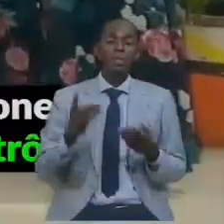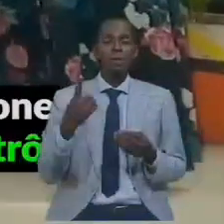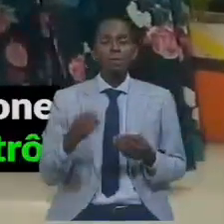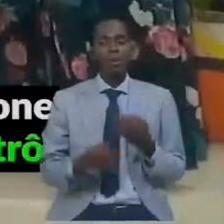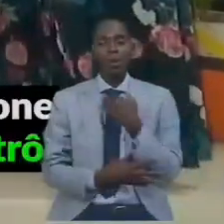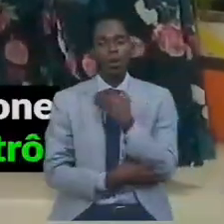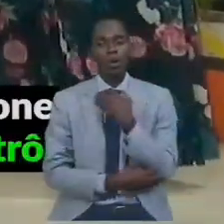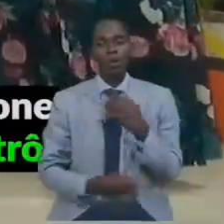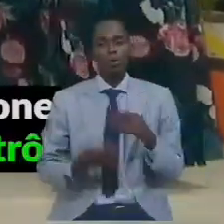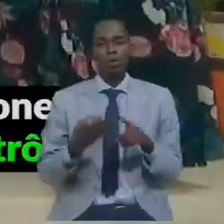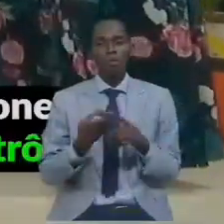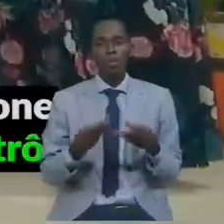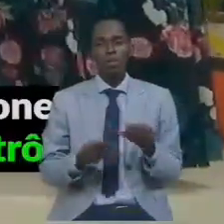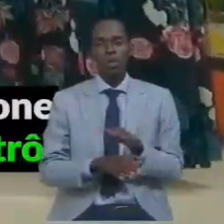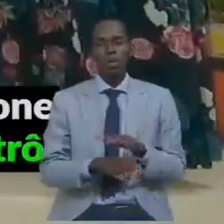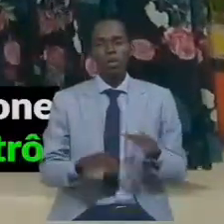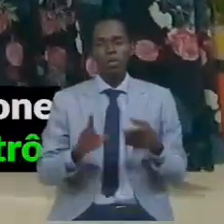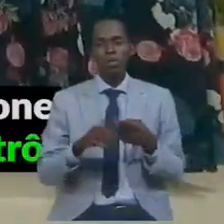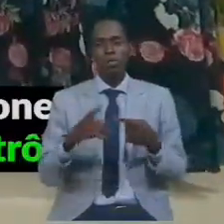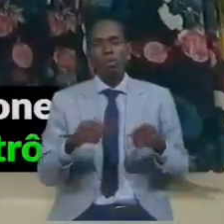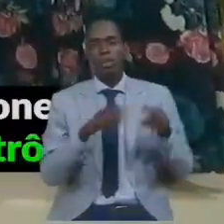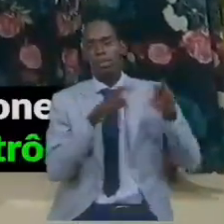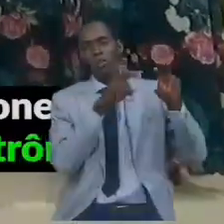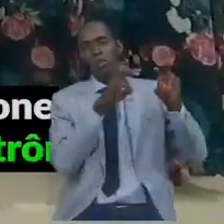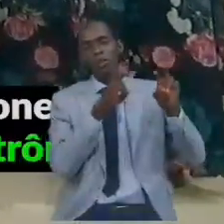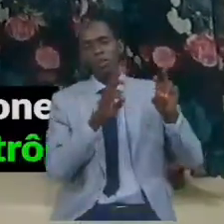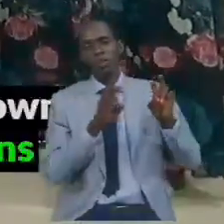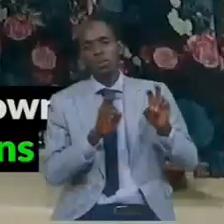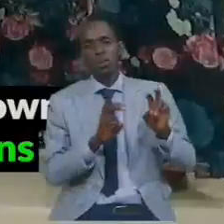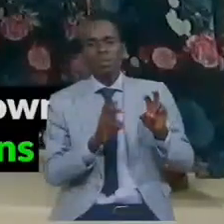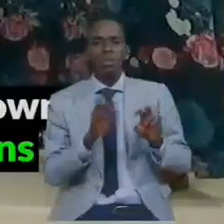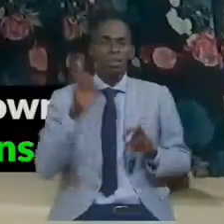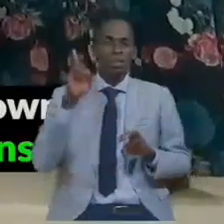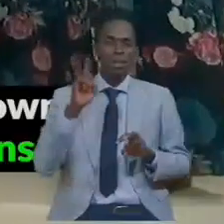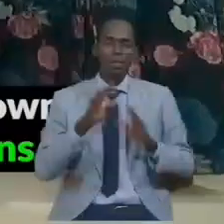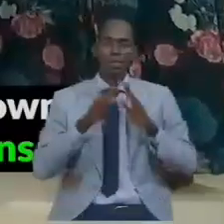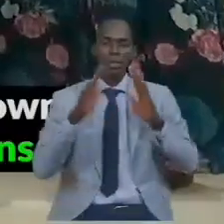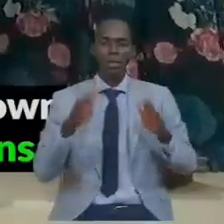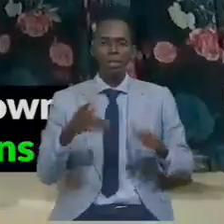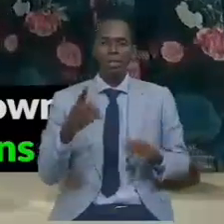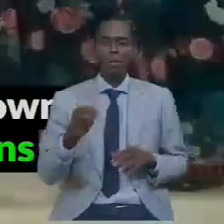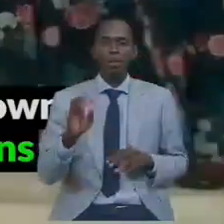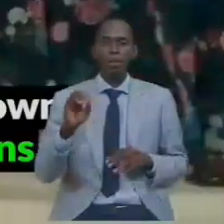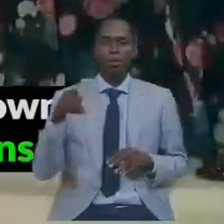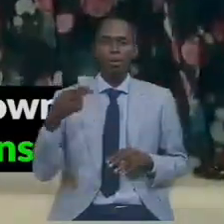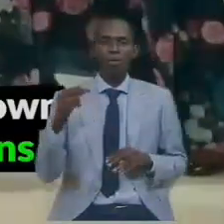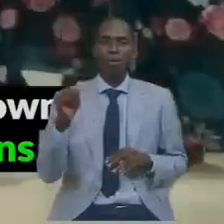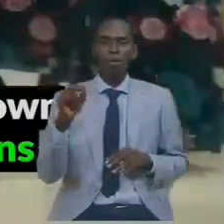the dust to the throne. He shelters.